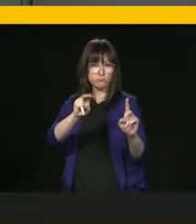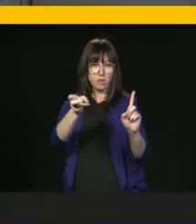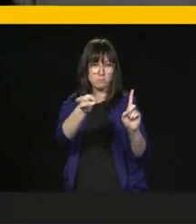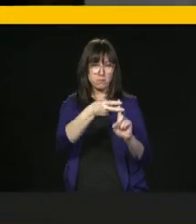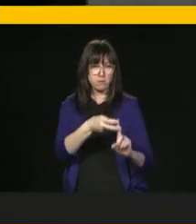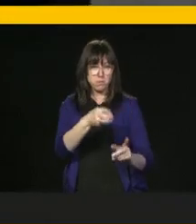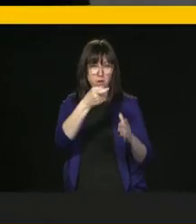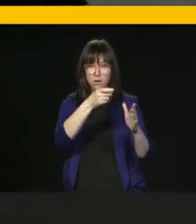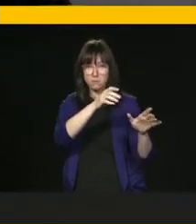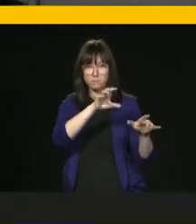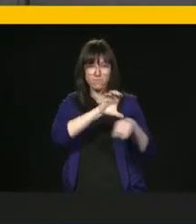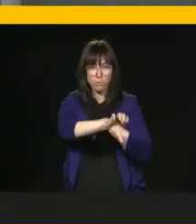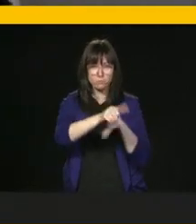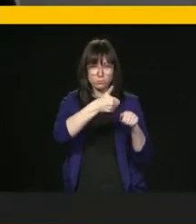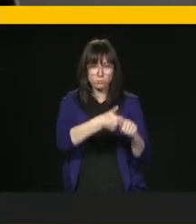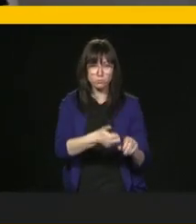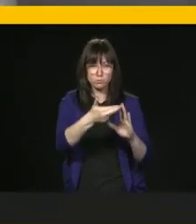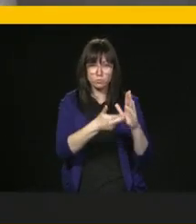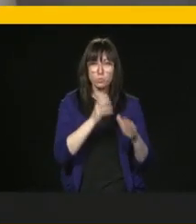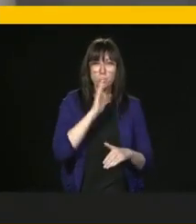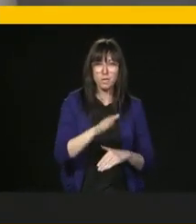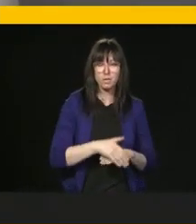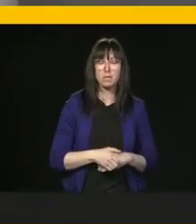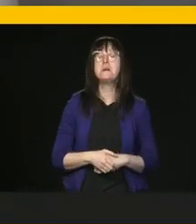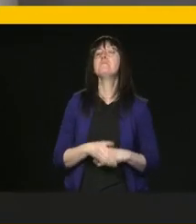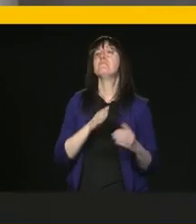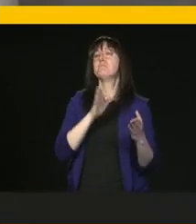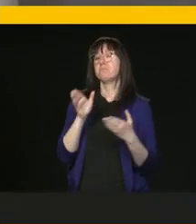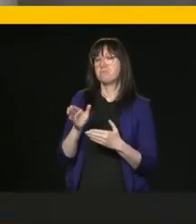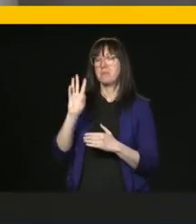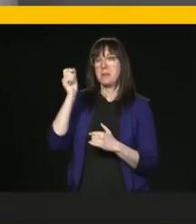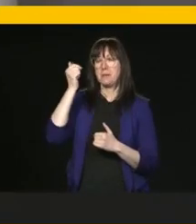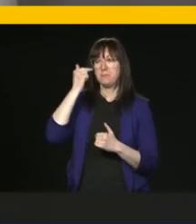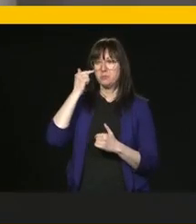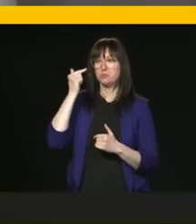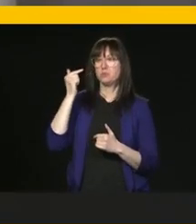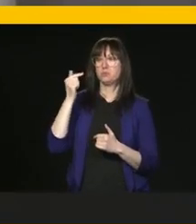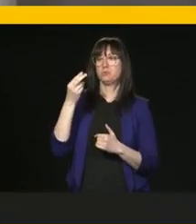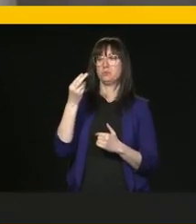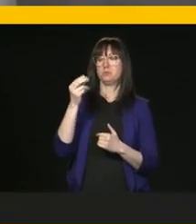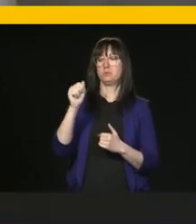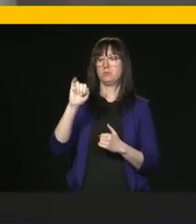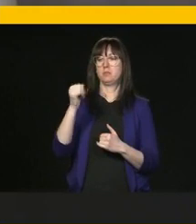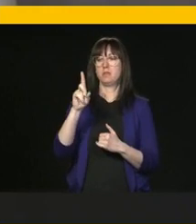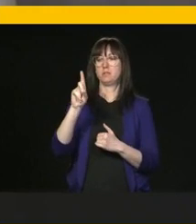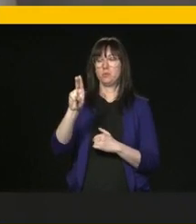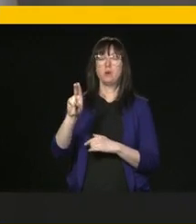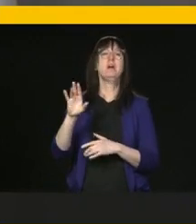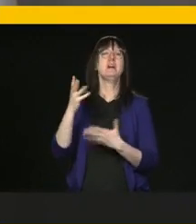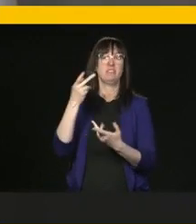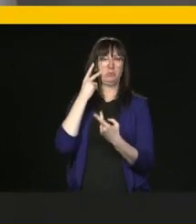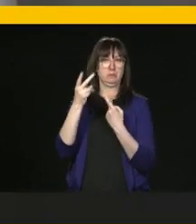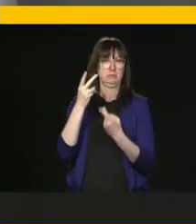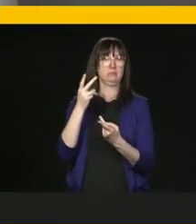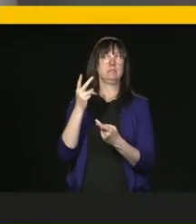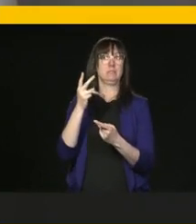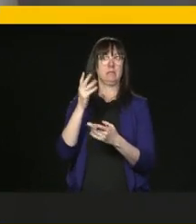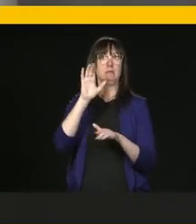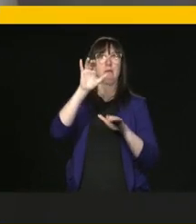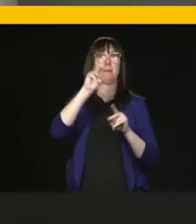every level of jurisdiction leaders more stringently asking Canadians, in fact, demanding Canadians to